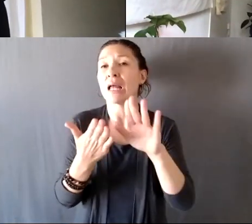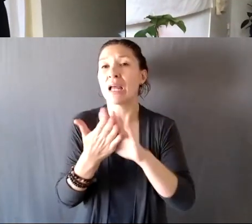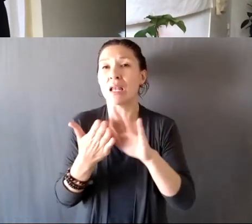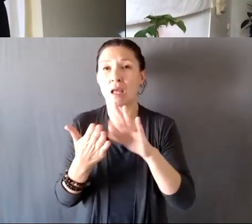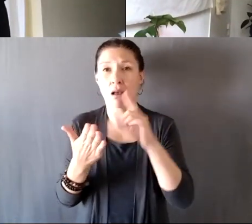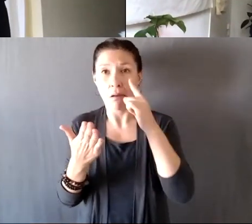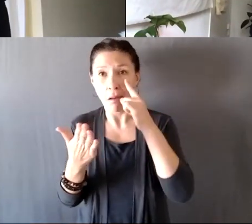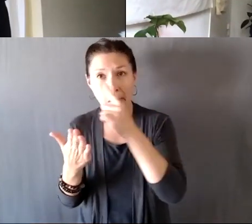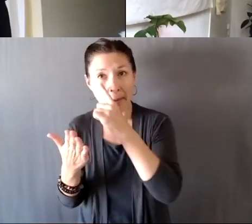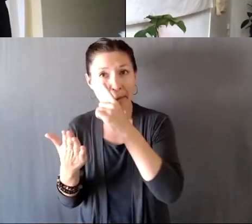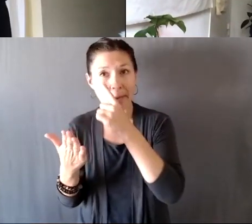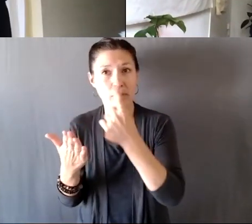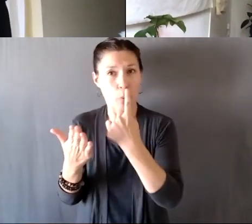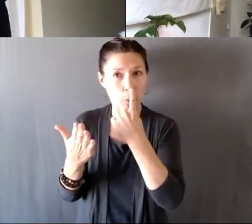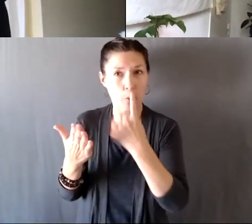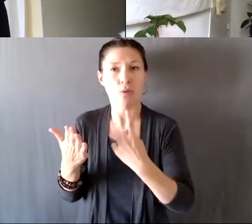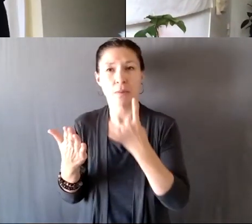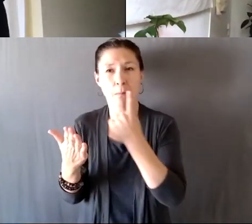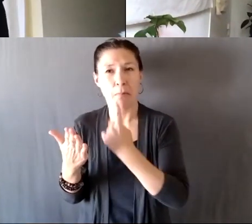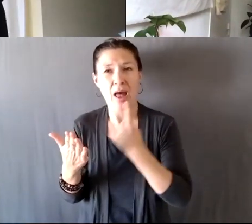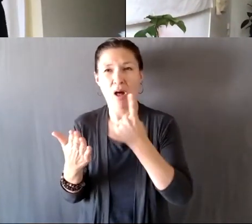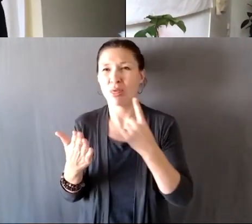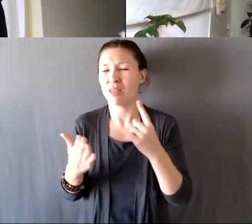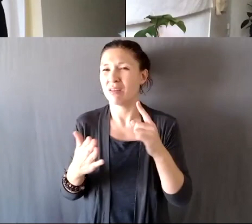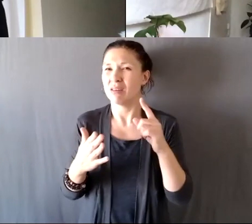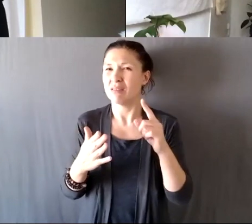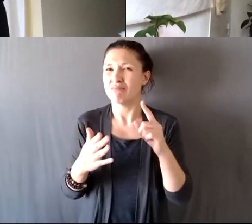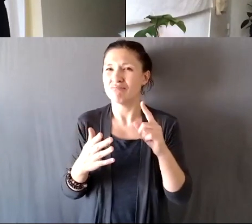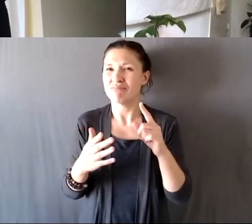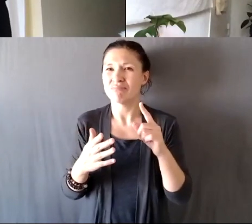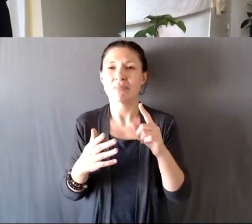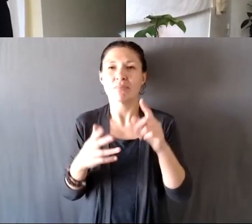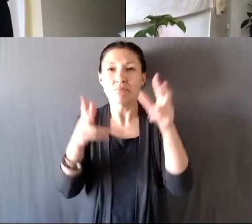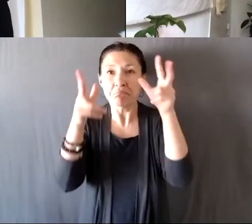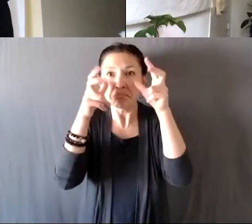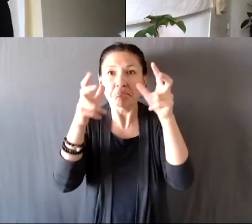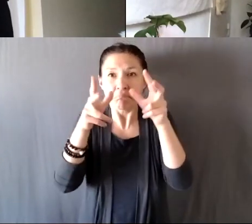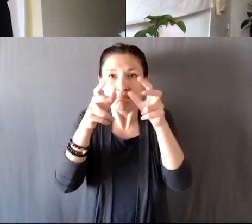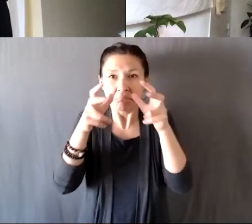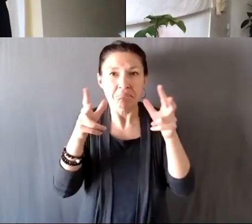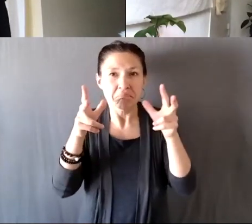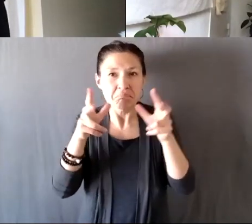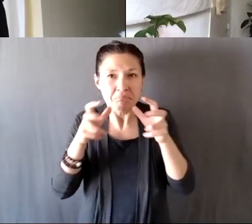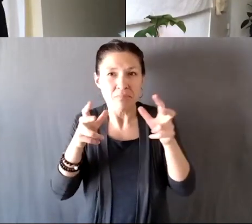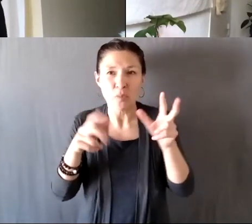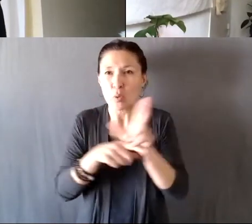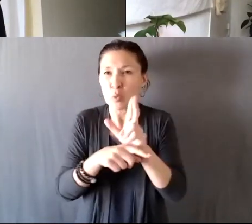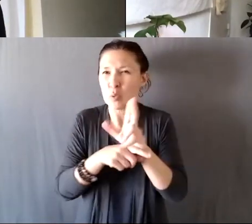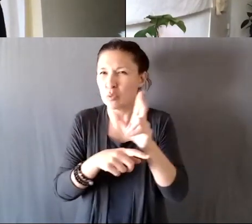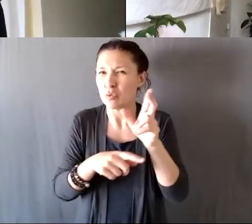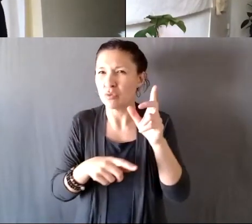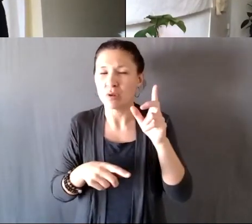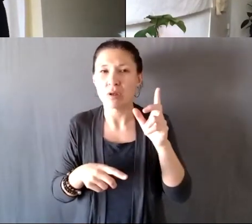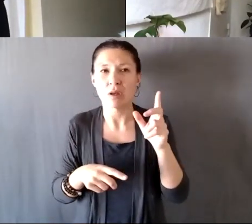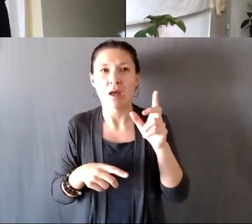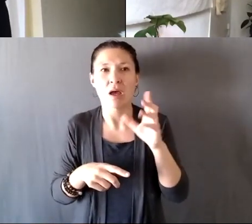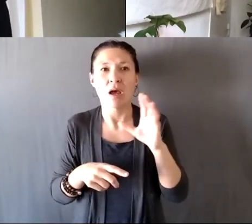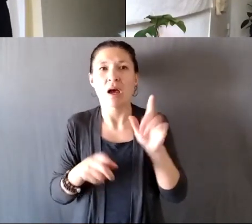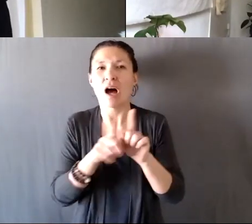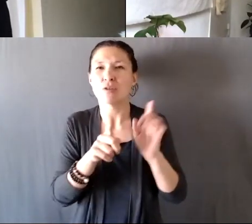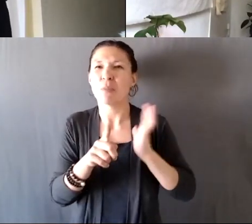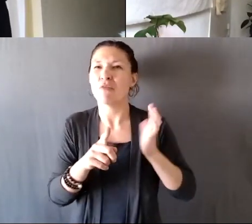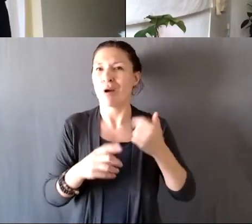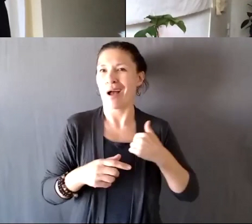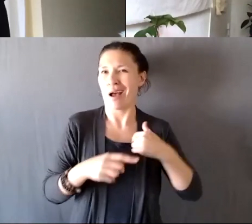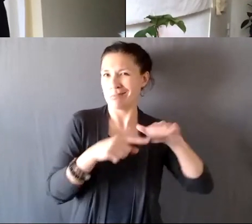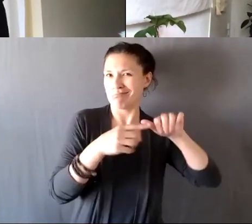mouth. For me, I like to think about some of the learnings from my residency, which is about removing masks.